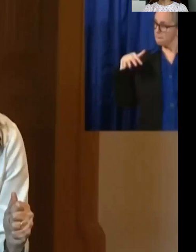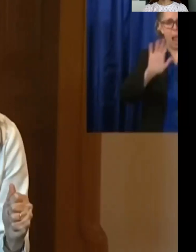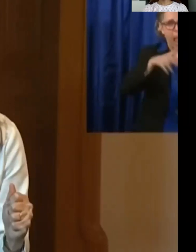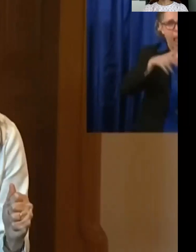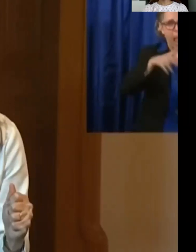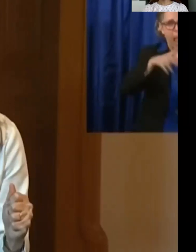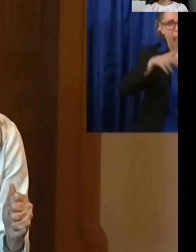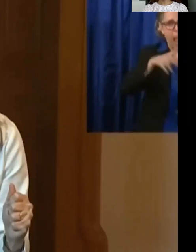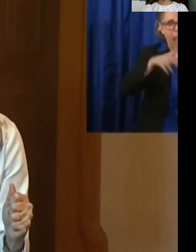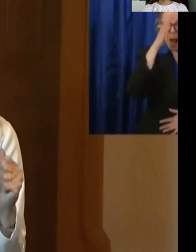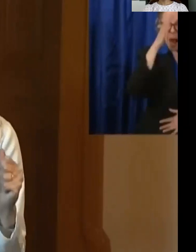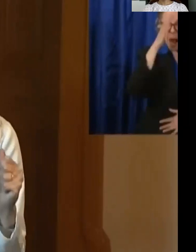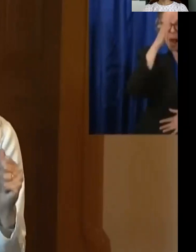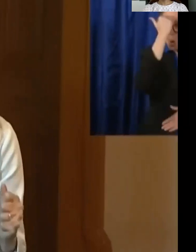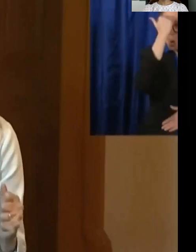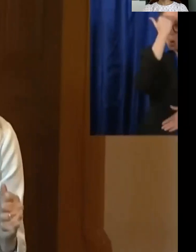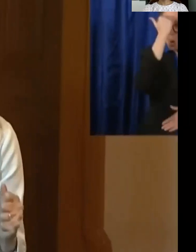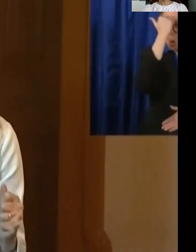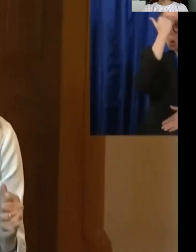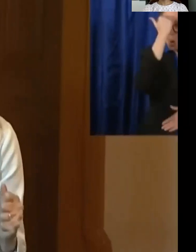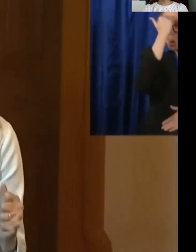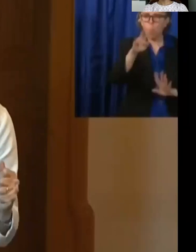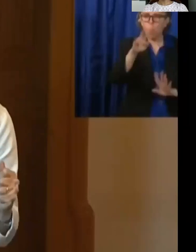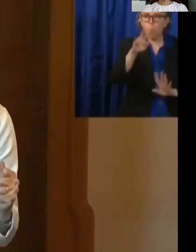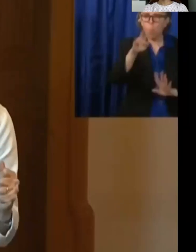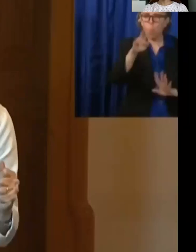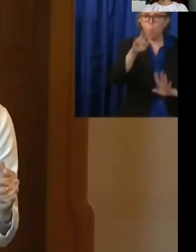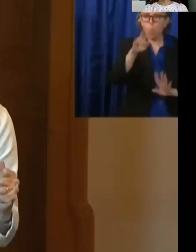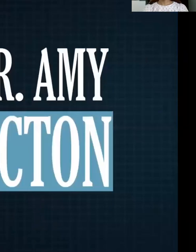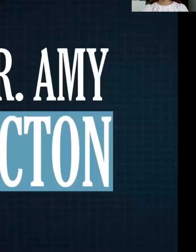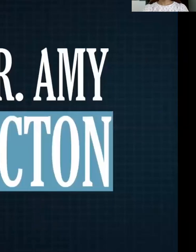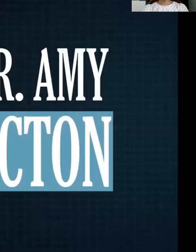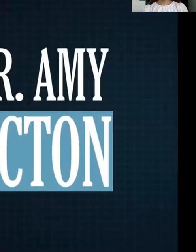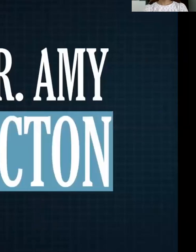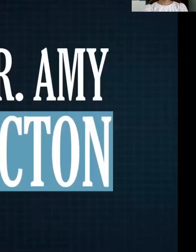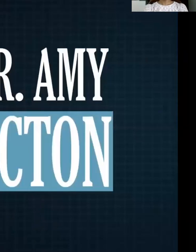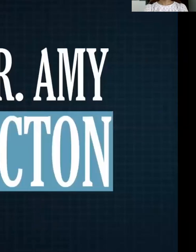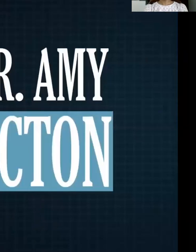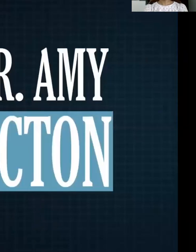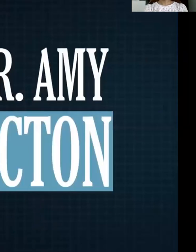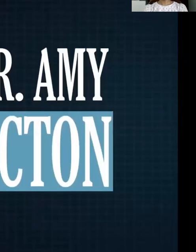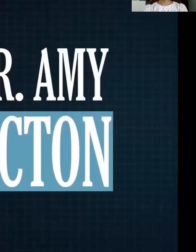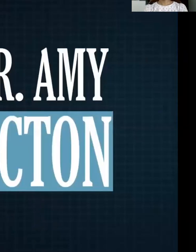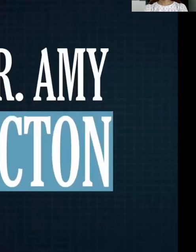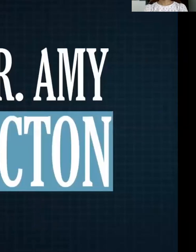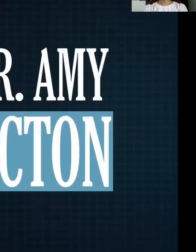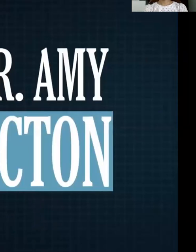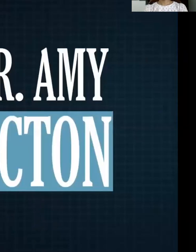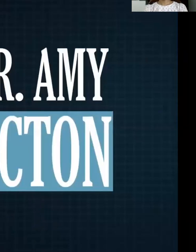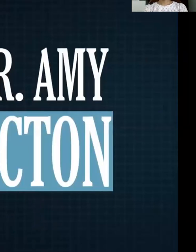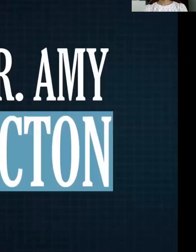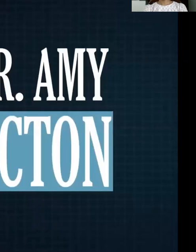you will look back and know that you helped save each other. This is Dr. Amy Acton, director of the Ohio Department of